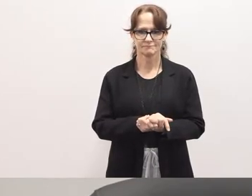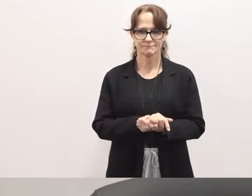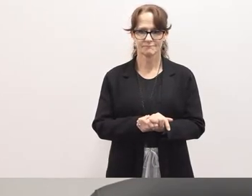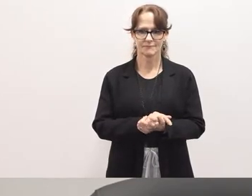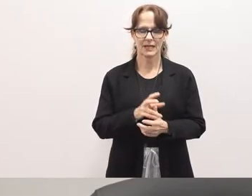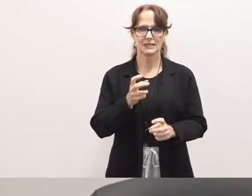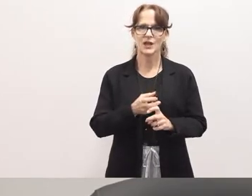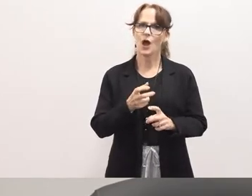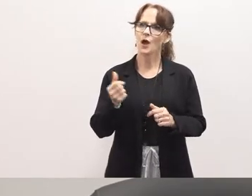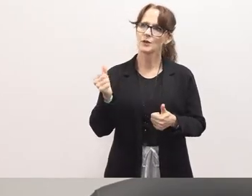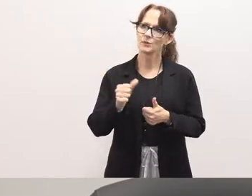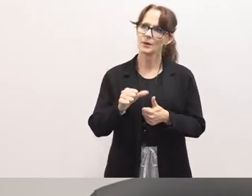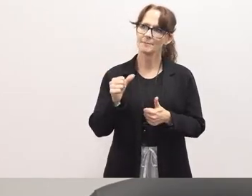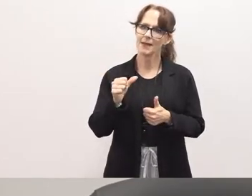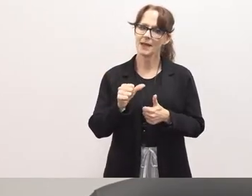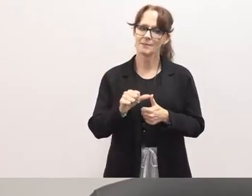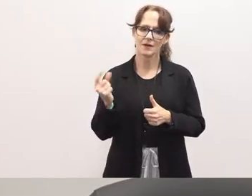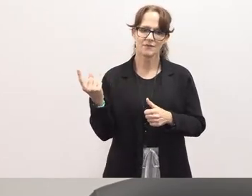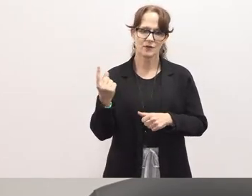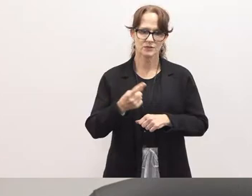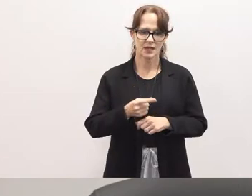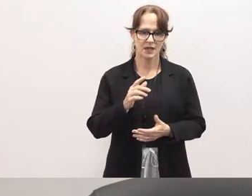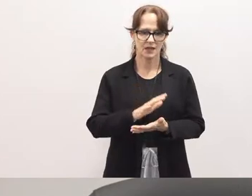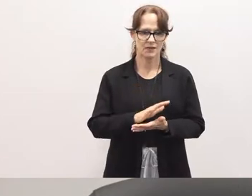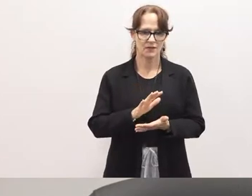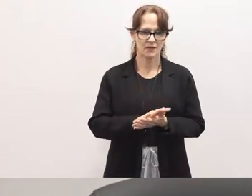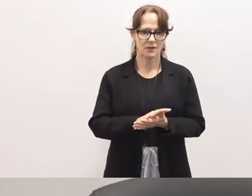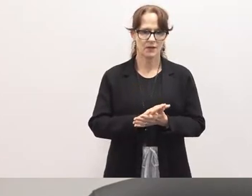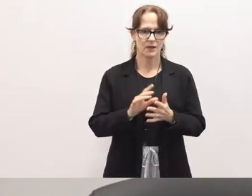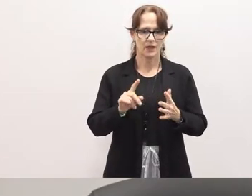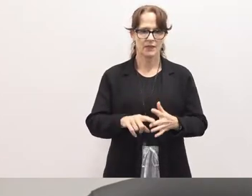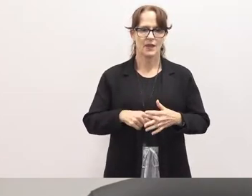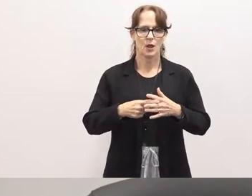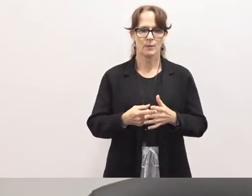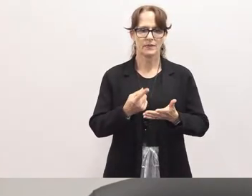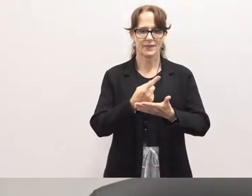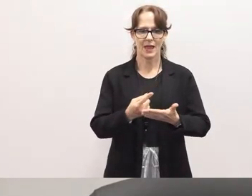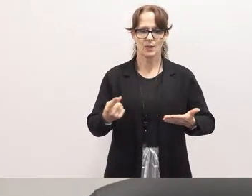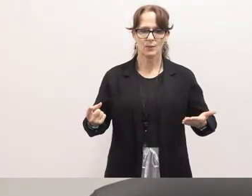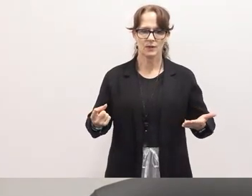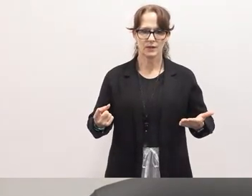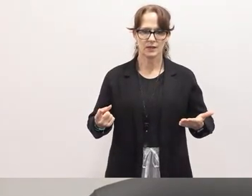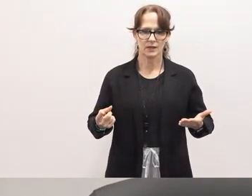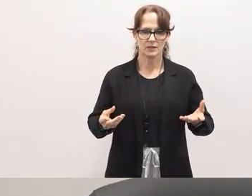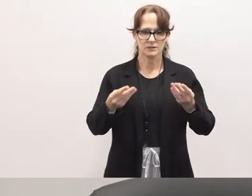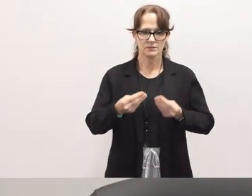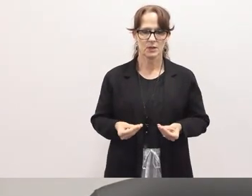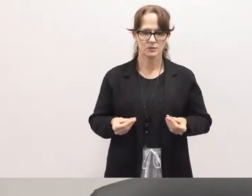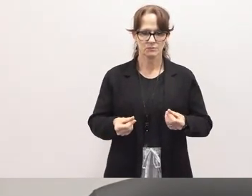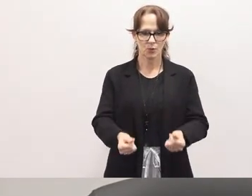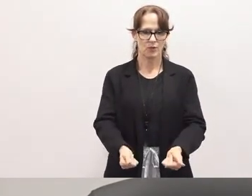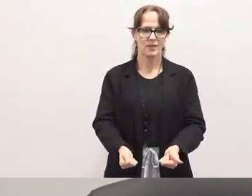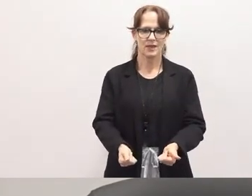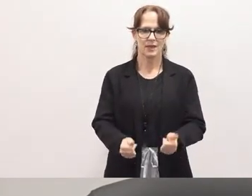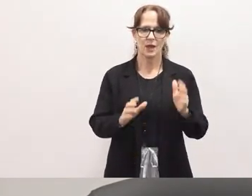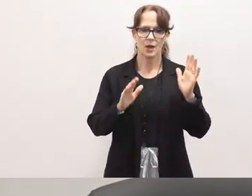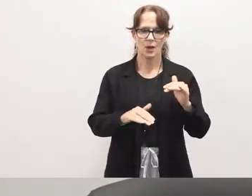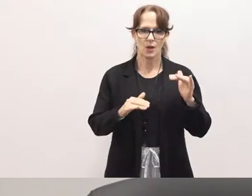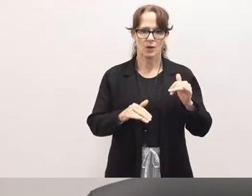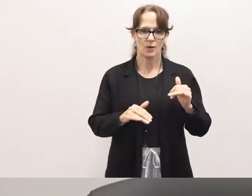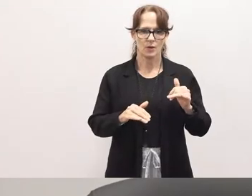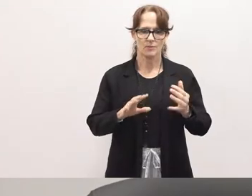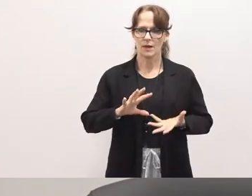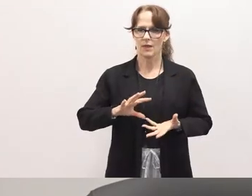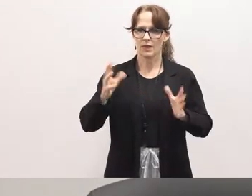It's hard to remember a first day of school, an opening to school, first week that went so smoothly. And I hope I didn't just